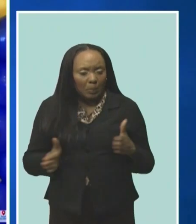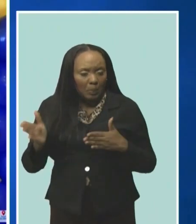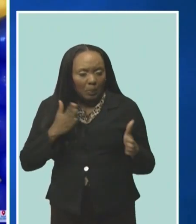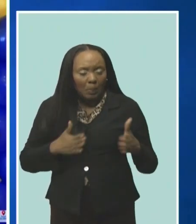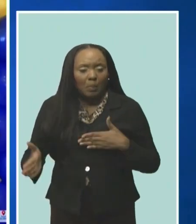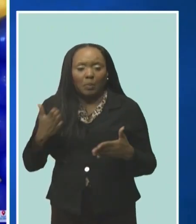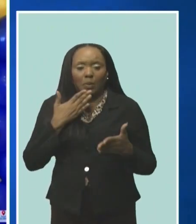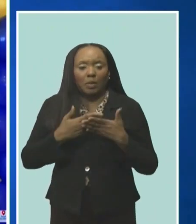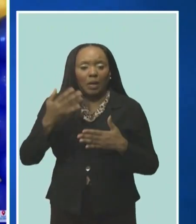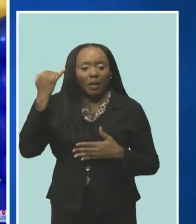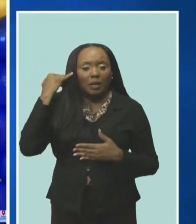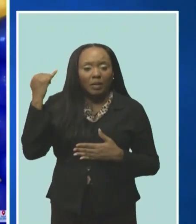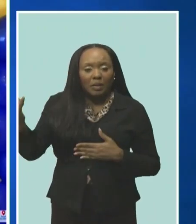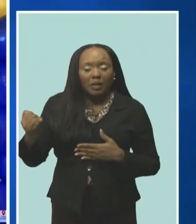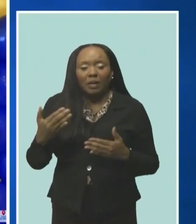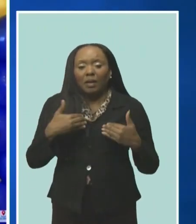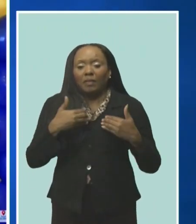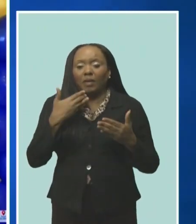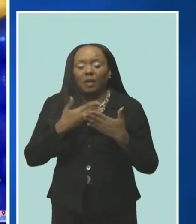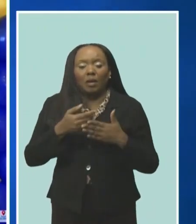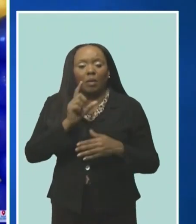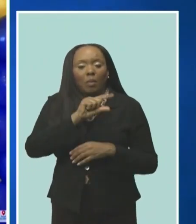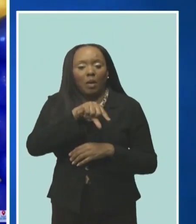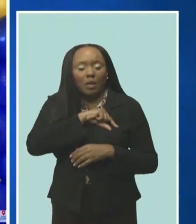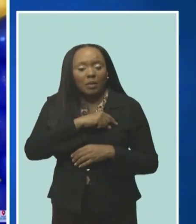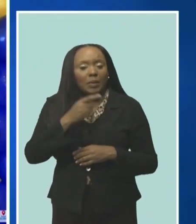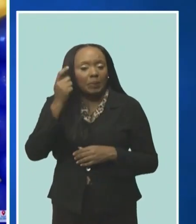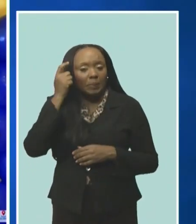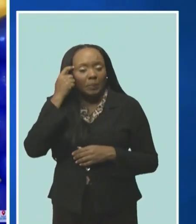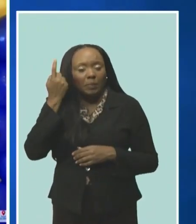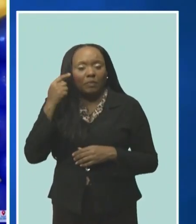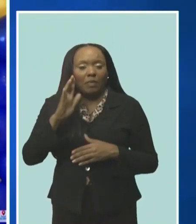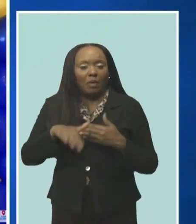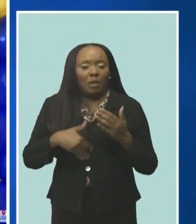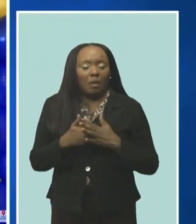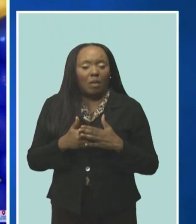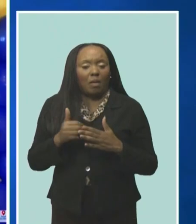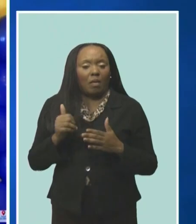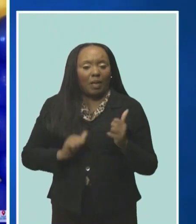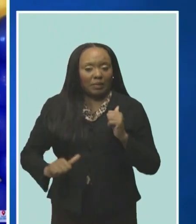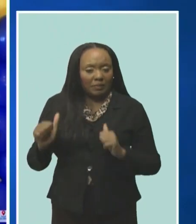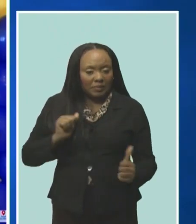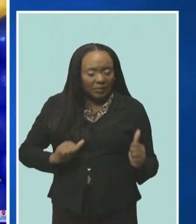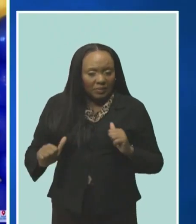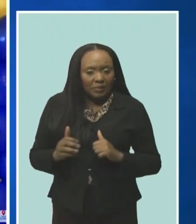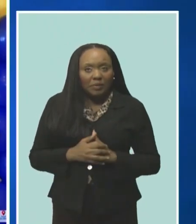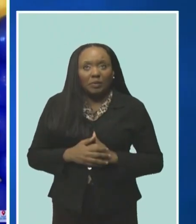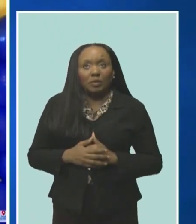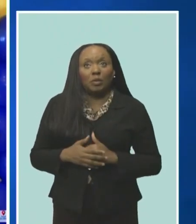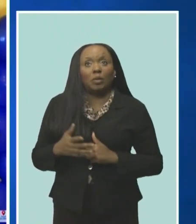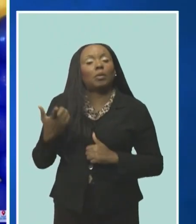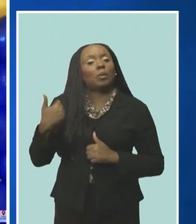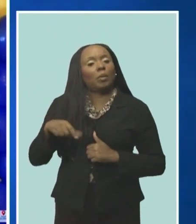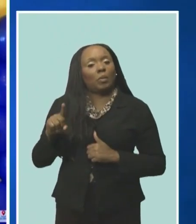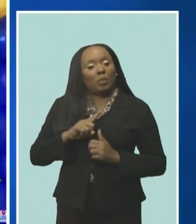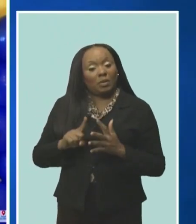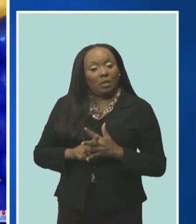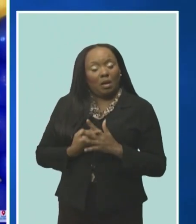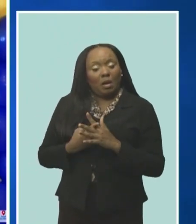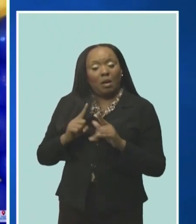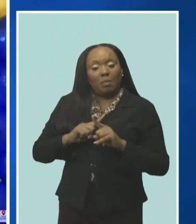apply a quality mindset to all activities. So we're on the road, but we're still a way to go